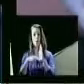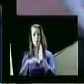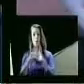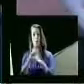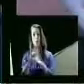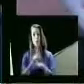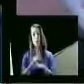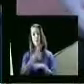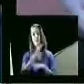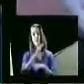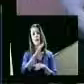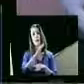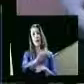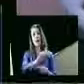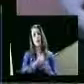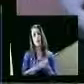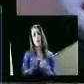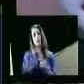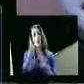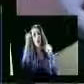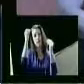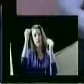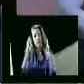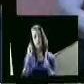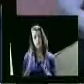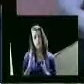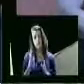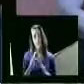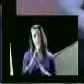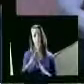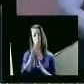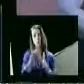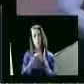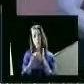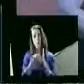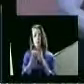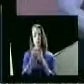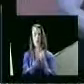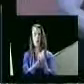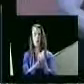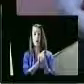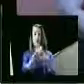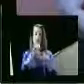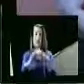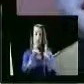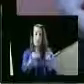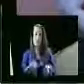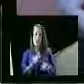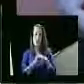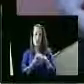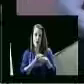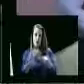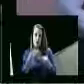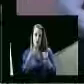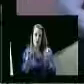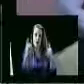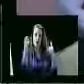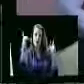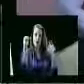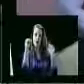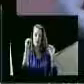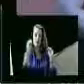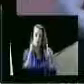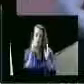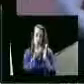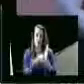providing K-12 educators and teachers web-based or in-person training, providing effective instruction for teaching